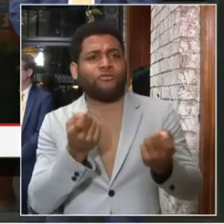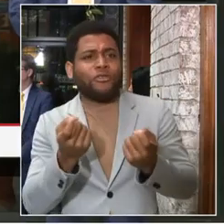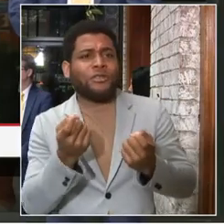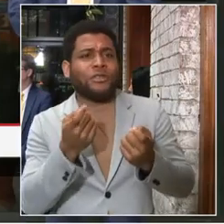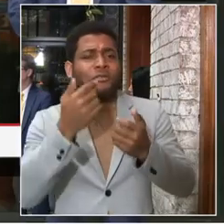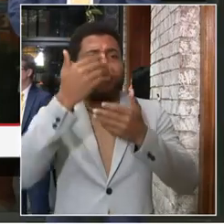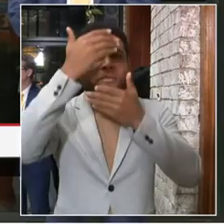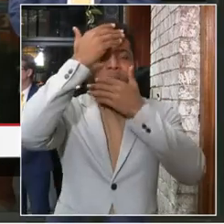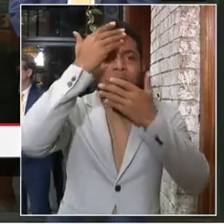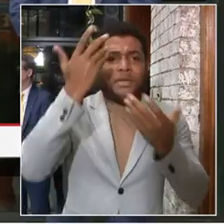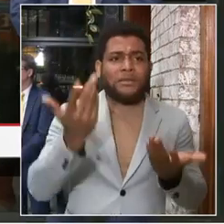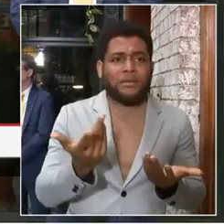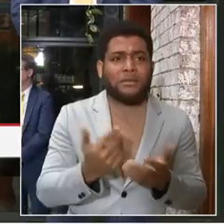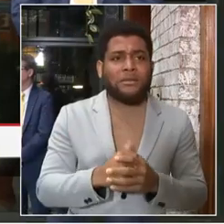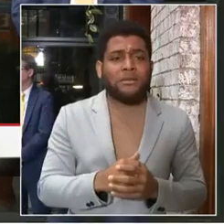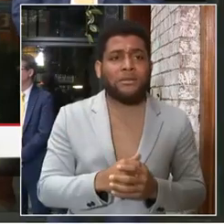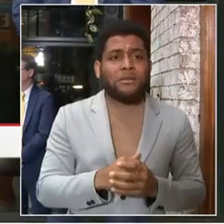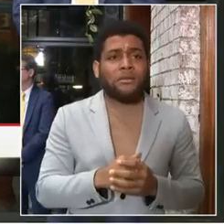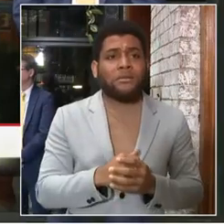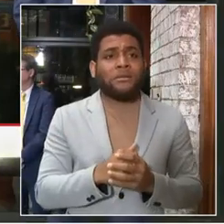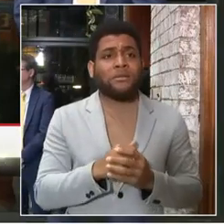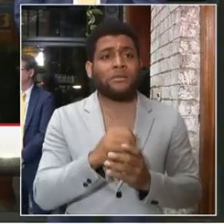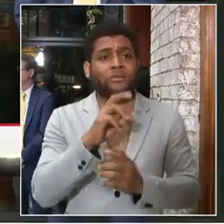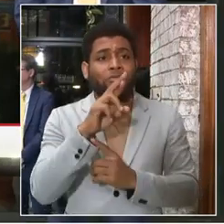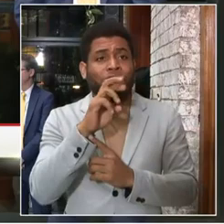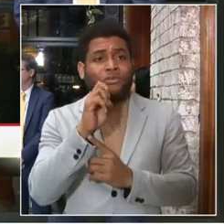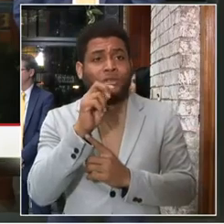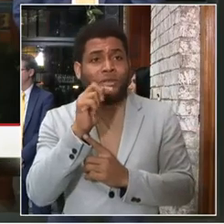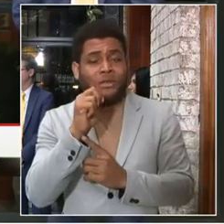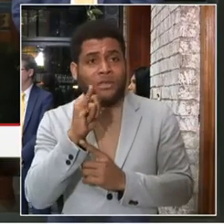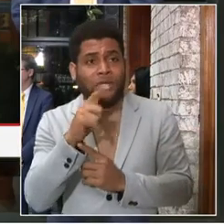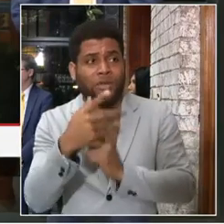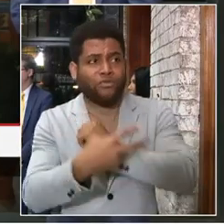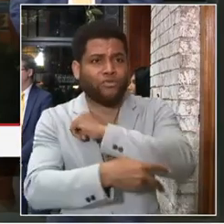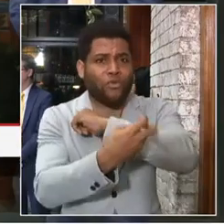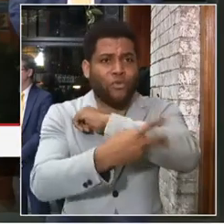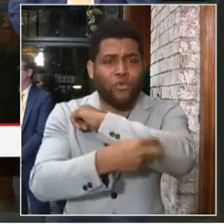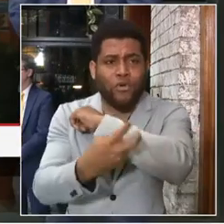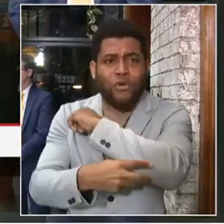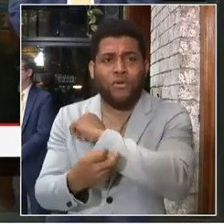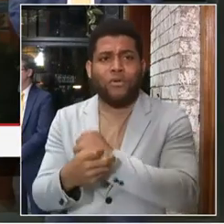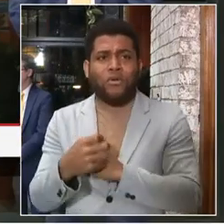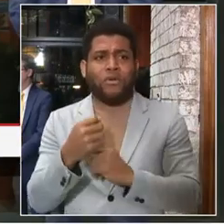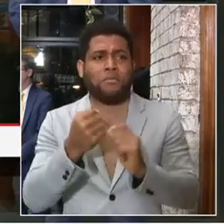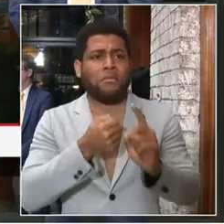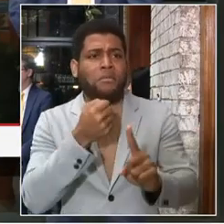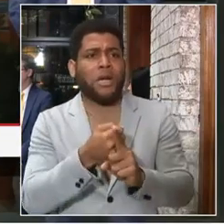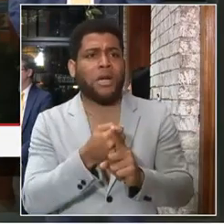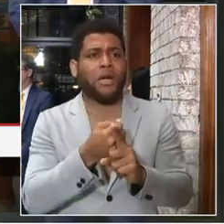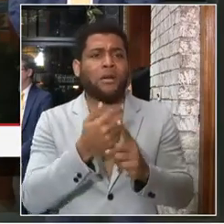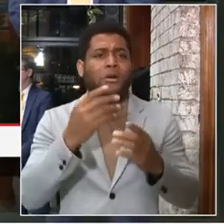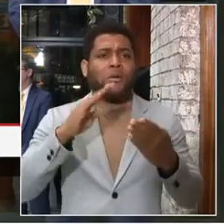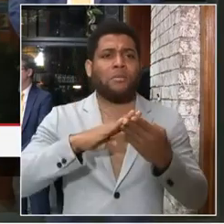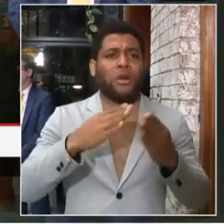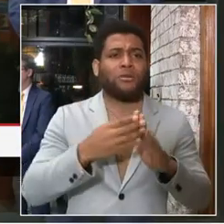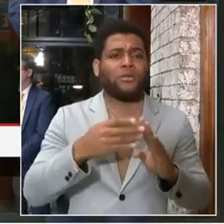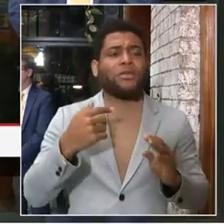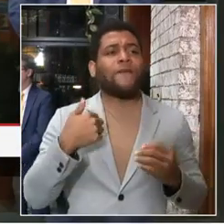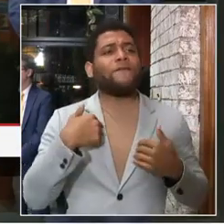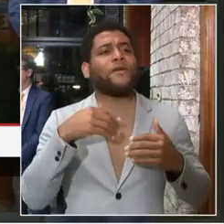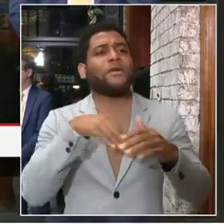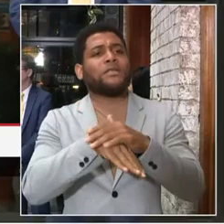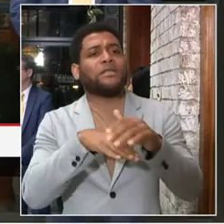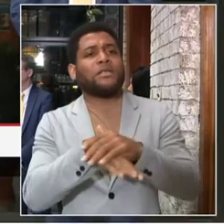is having a huge impact on communities and retailers and the ability of communities to have access to the goods that they